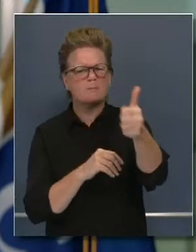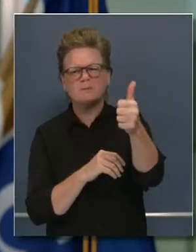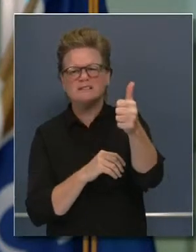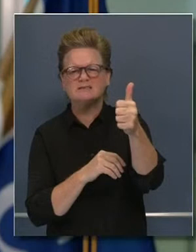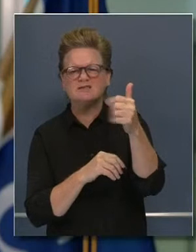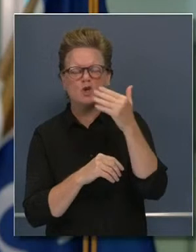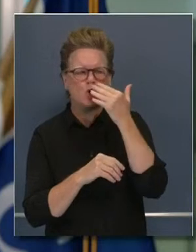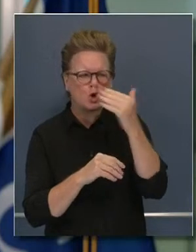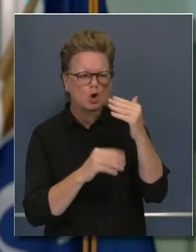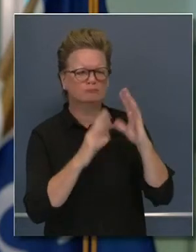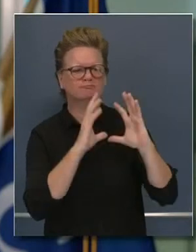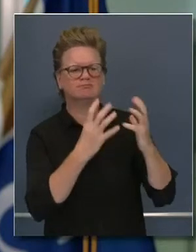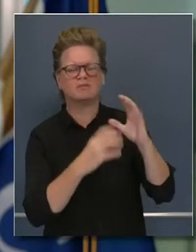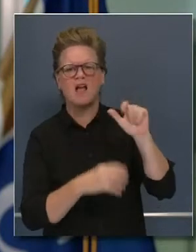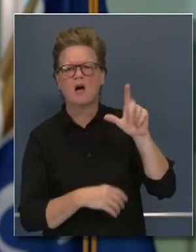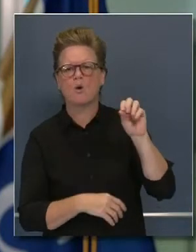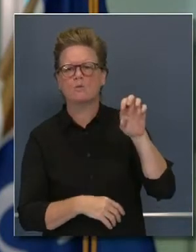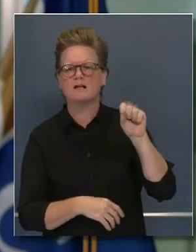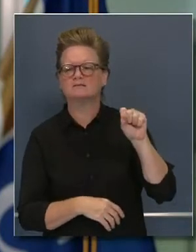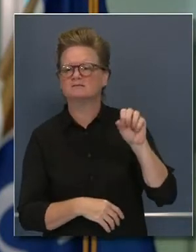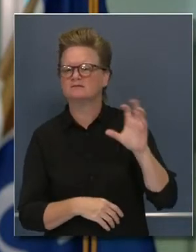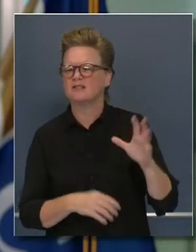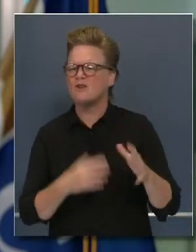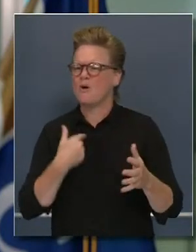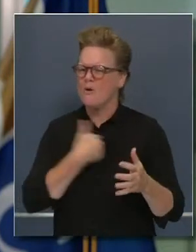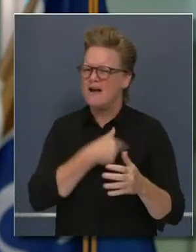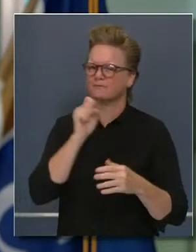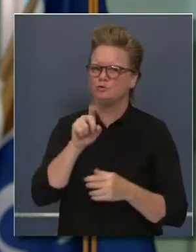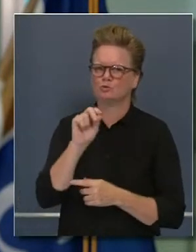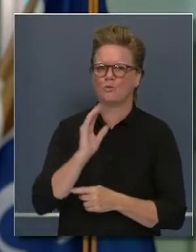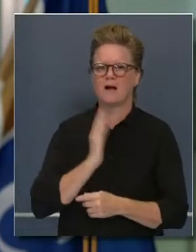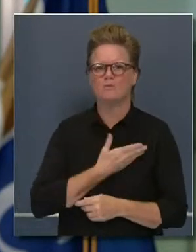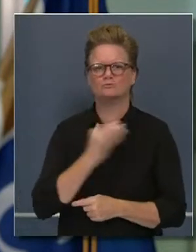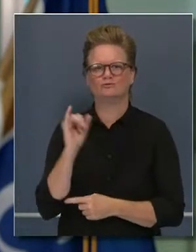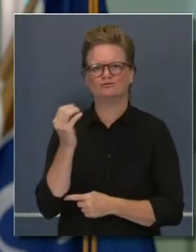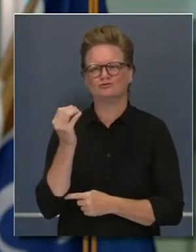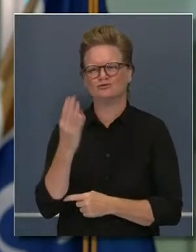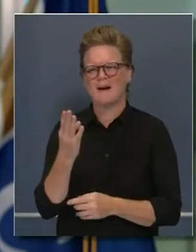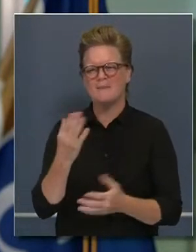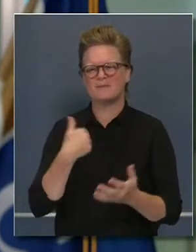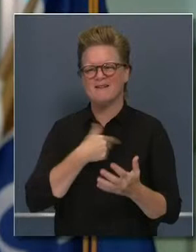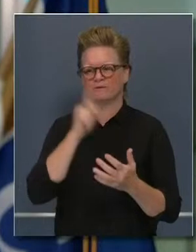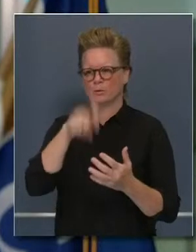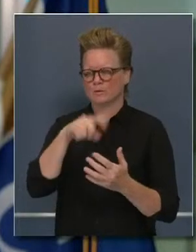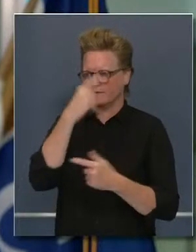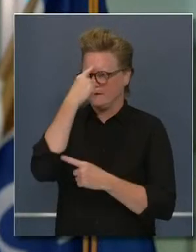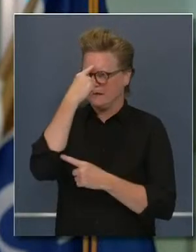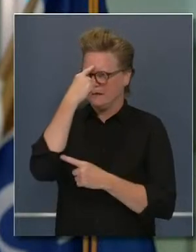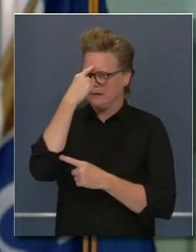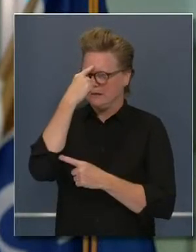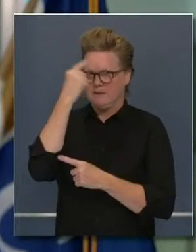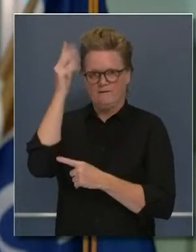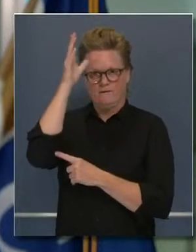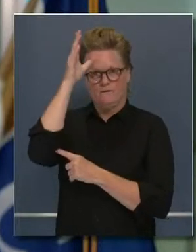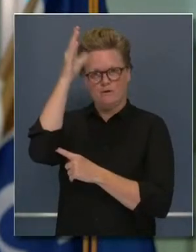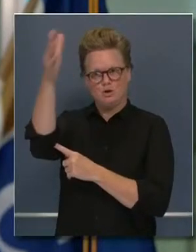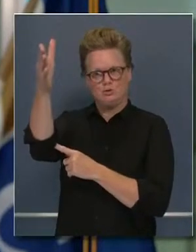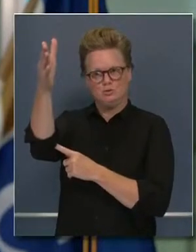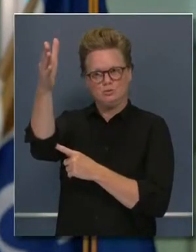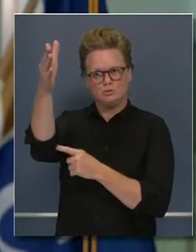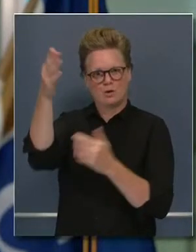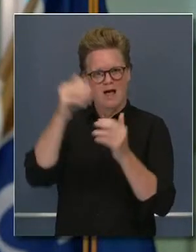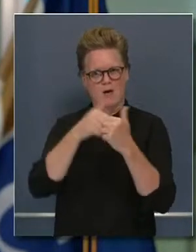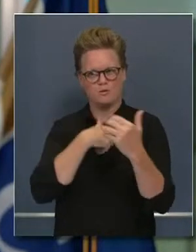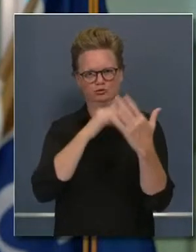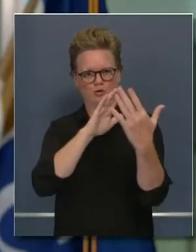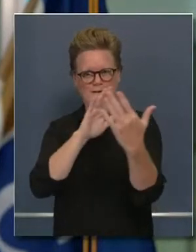we need to do better going forward to address some of these tectonic issues that have been in the making for years and years and